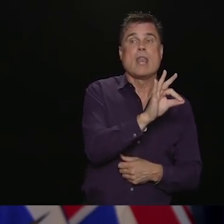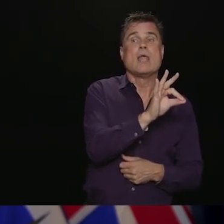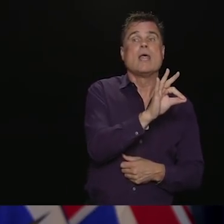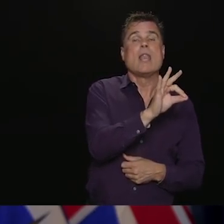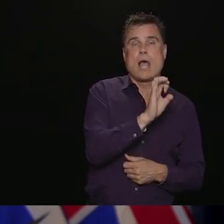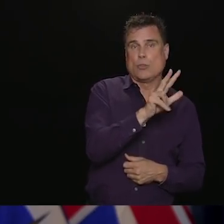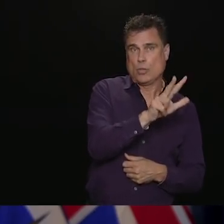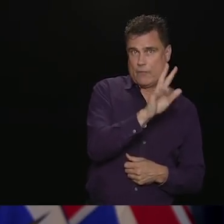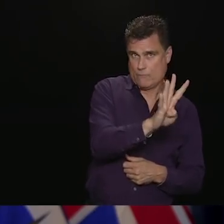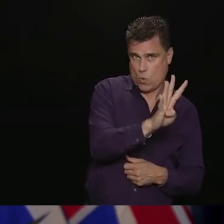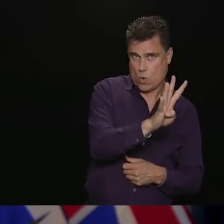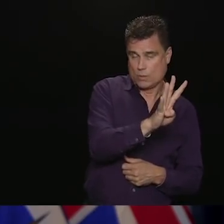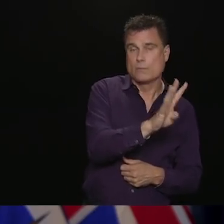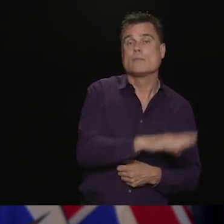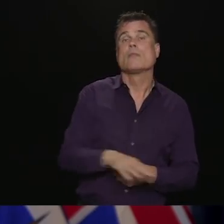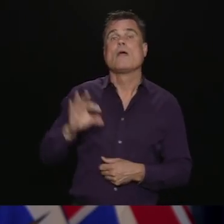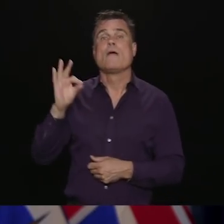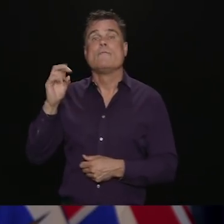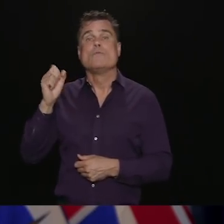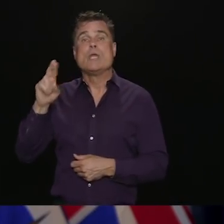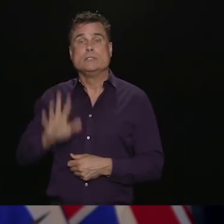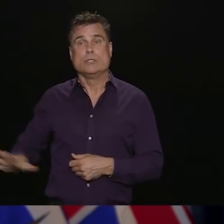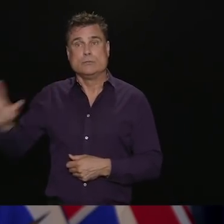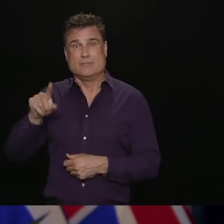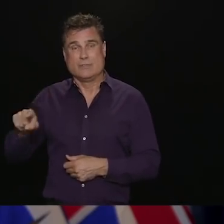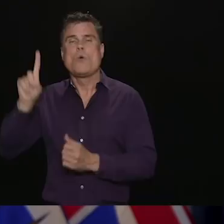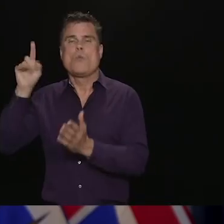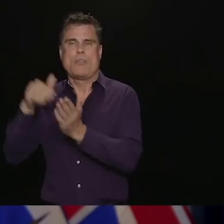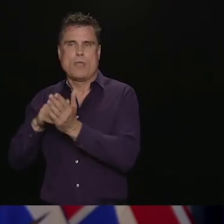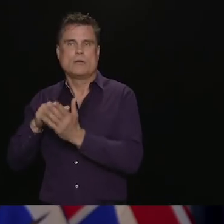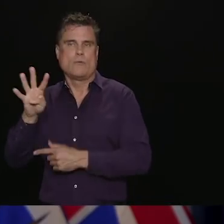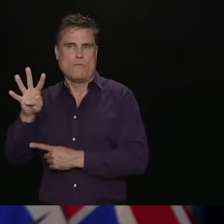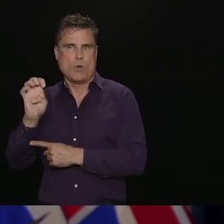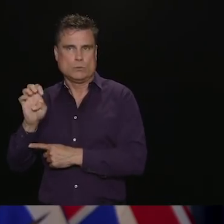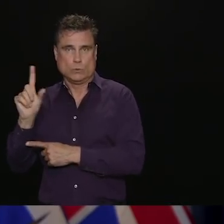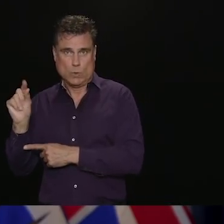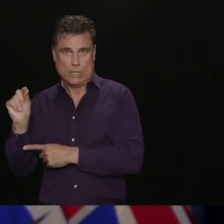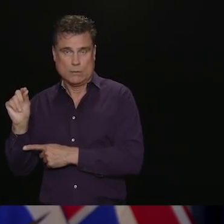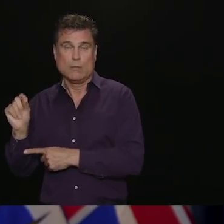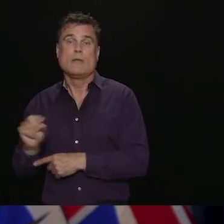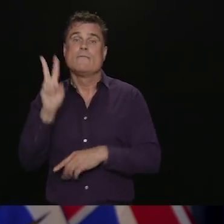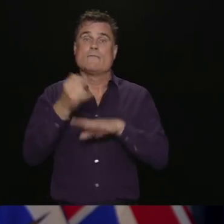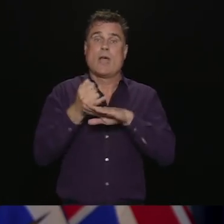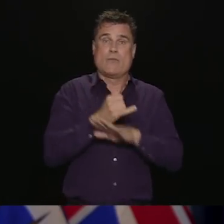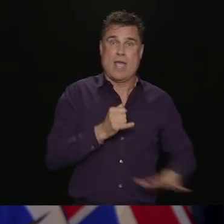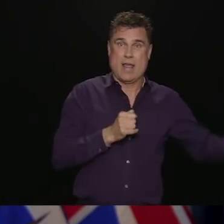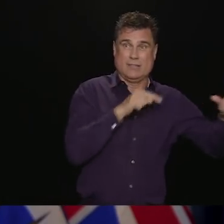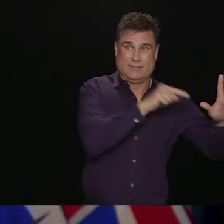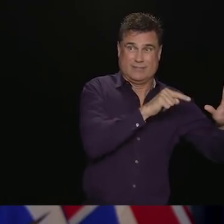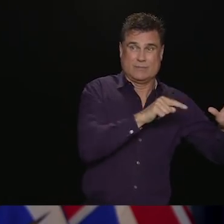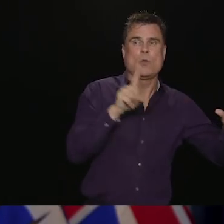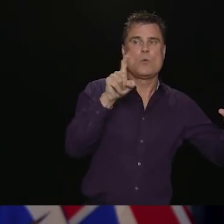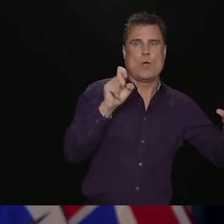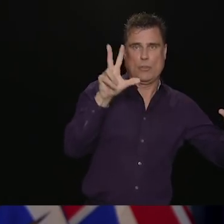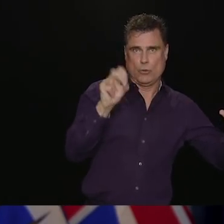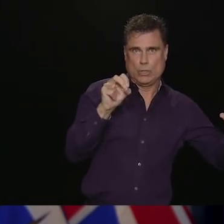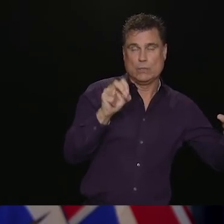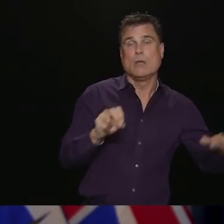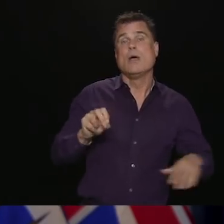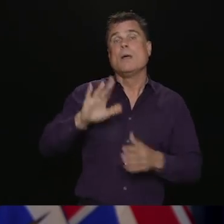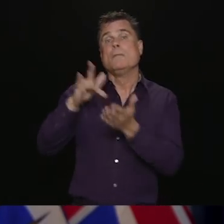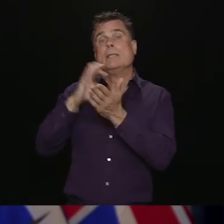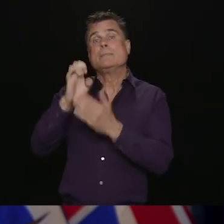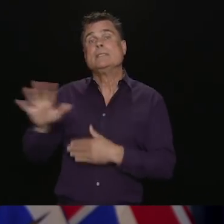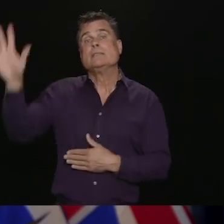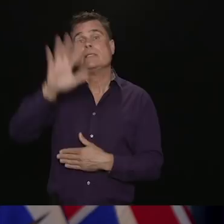1,420 in the Fraser Health Region, 130 people in Vancouver Island Health Region, 195 people